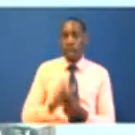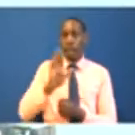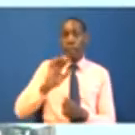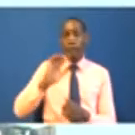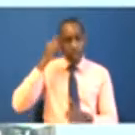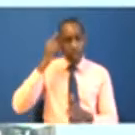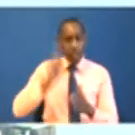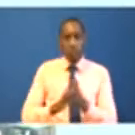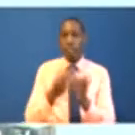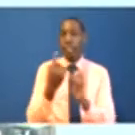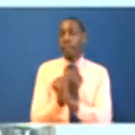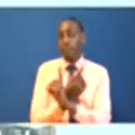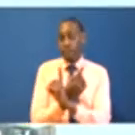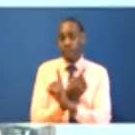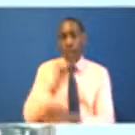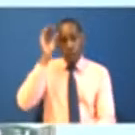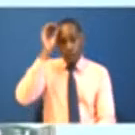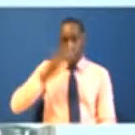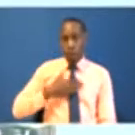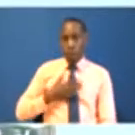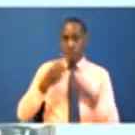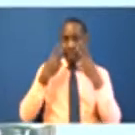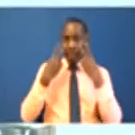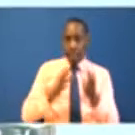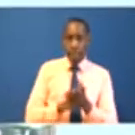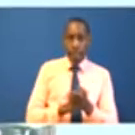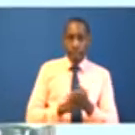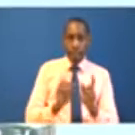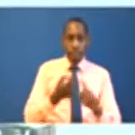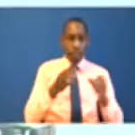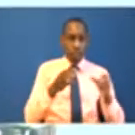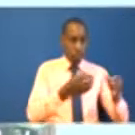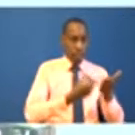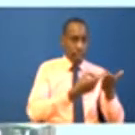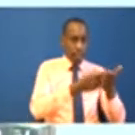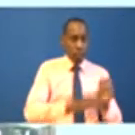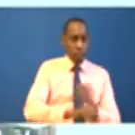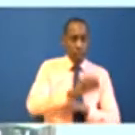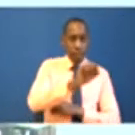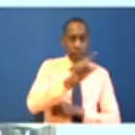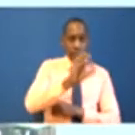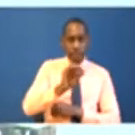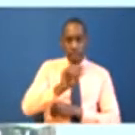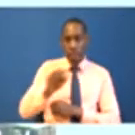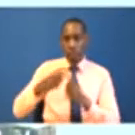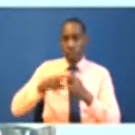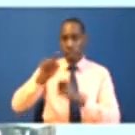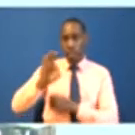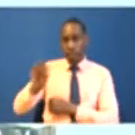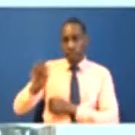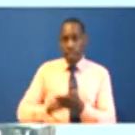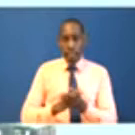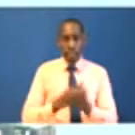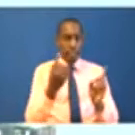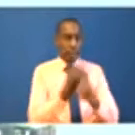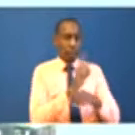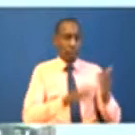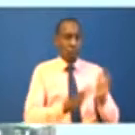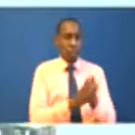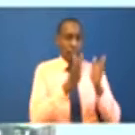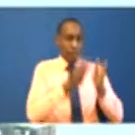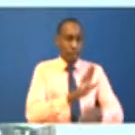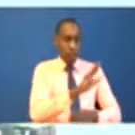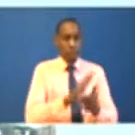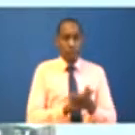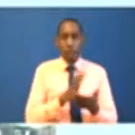consider that's something looking at 5 30 to 7 30 that's all i'll be looking for what is it that is different in this person that will make